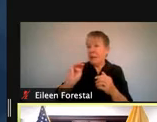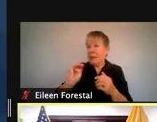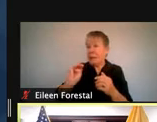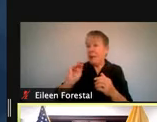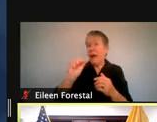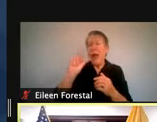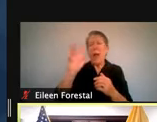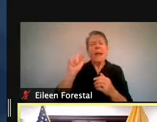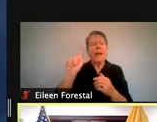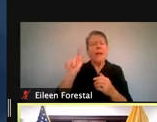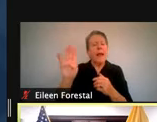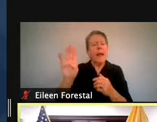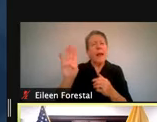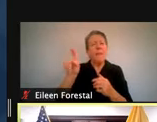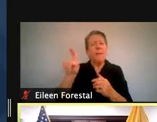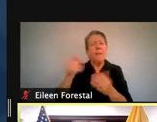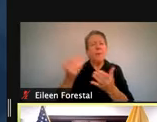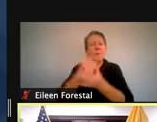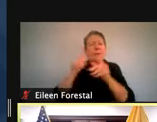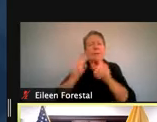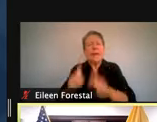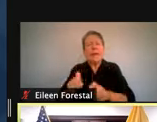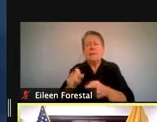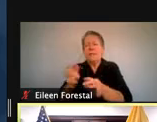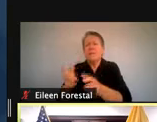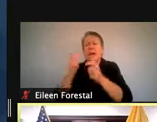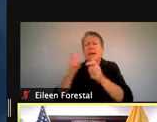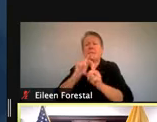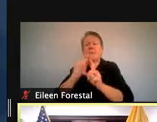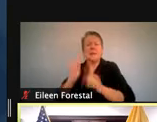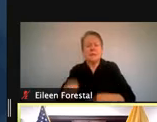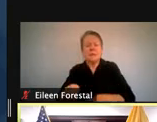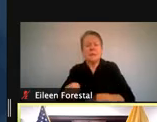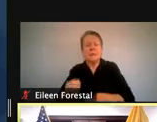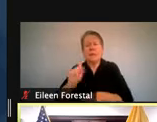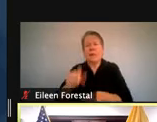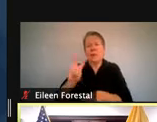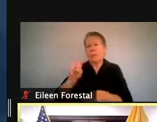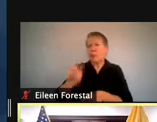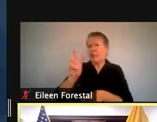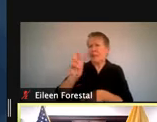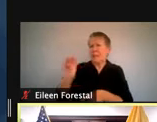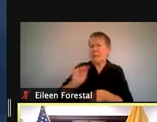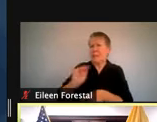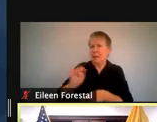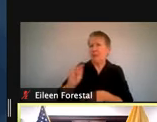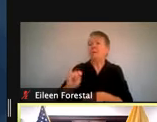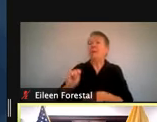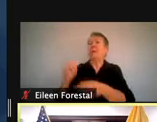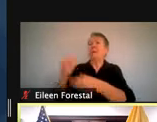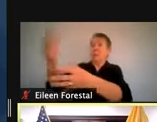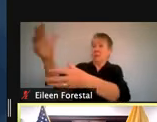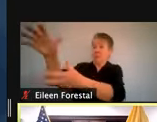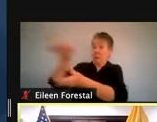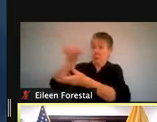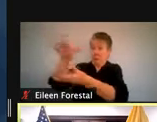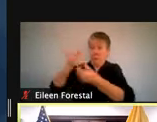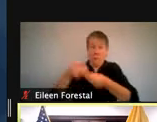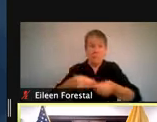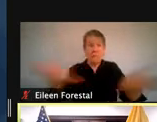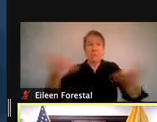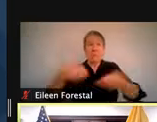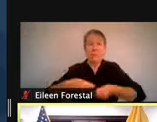only buttressed our ability to ensure that we can move testing supplies to our hotspot areas, long-term care